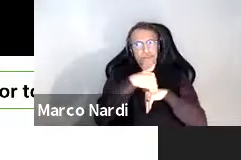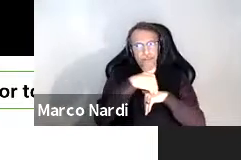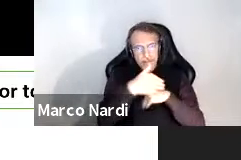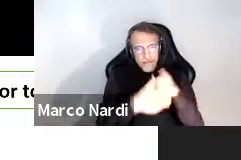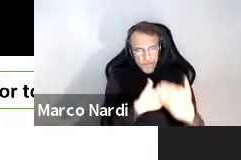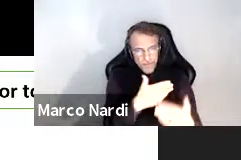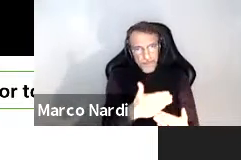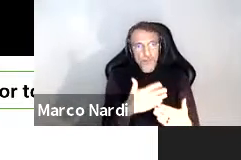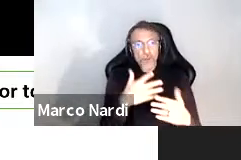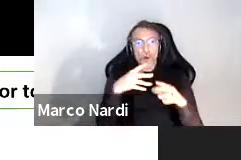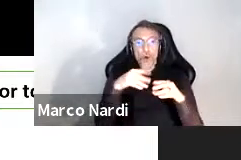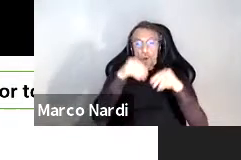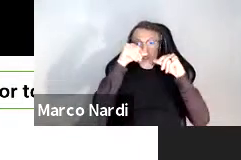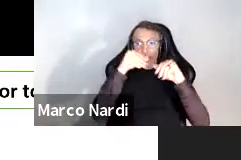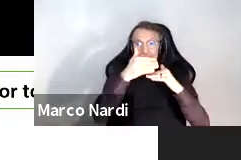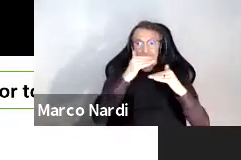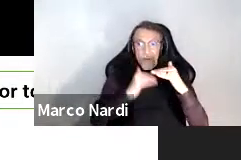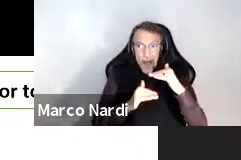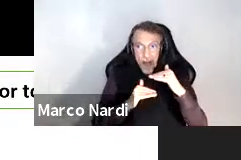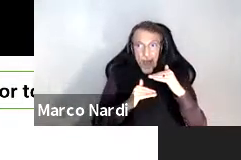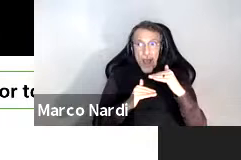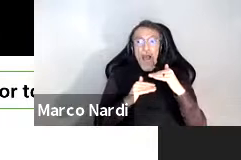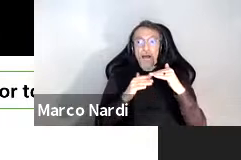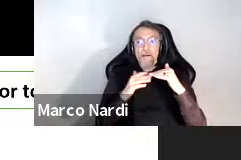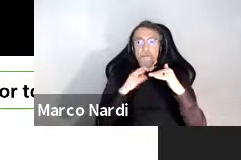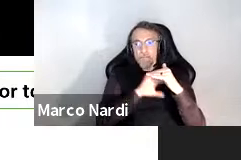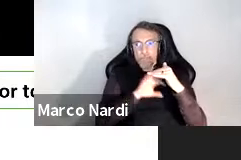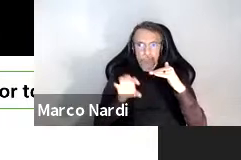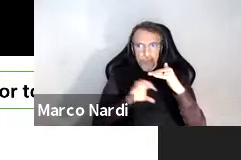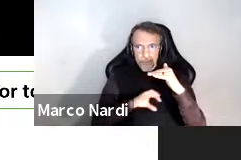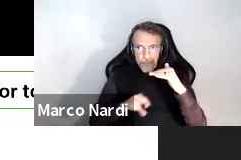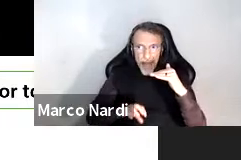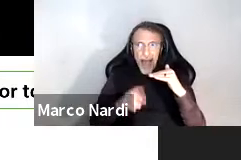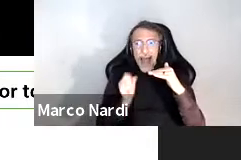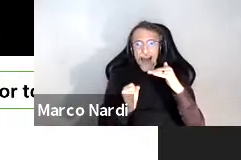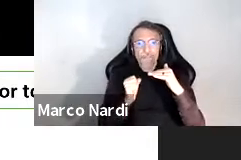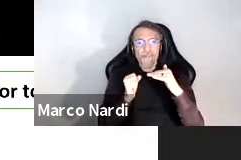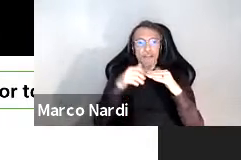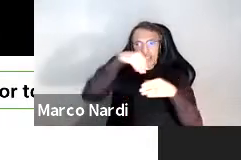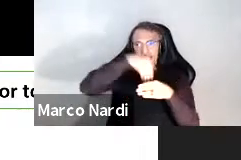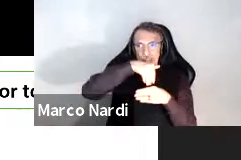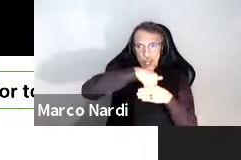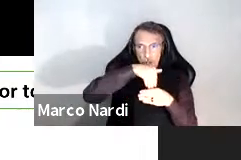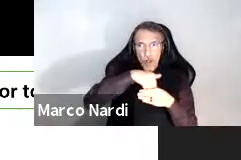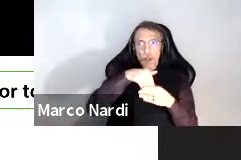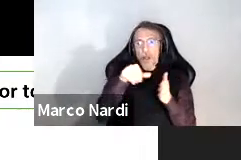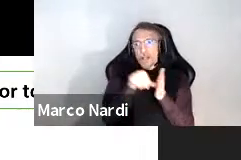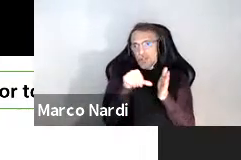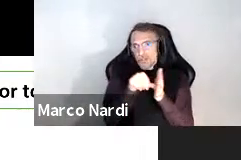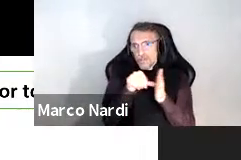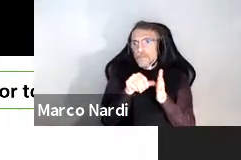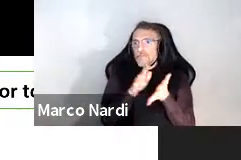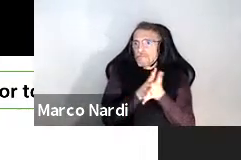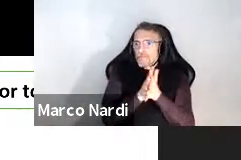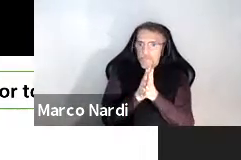are always susceptible to external and domestic shocks. So there were structural factors such